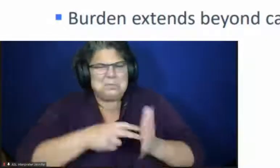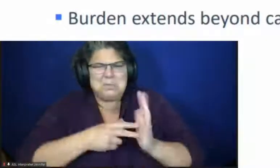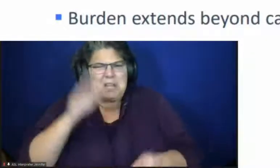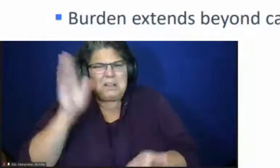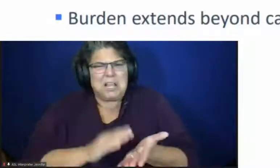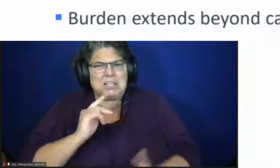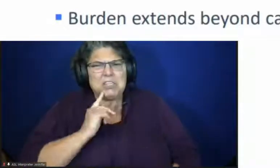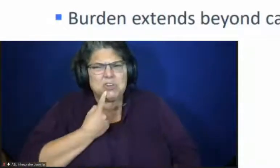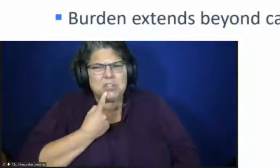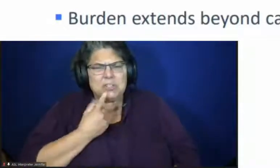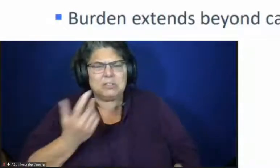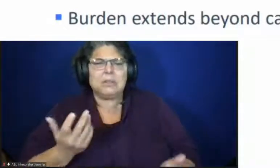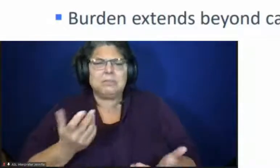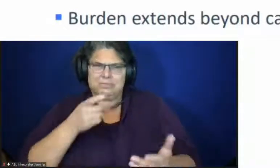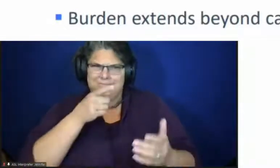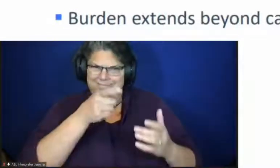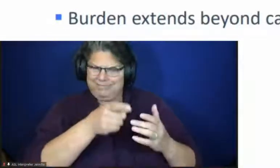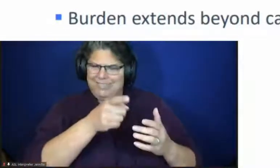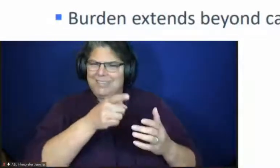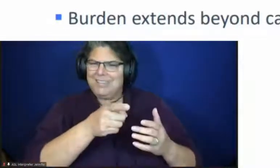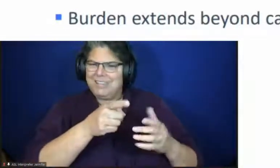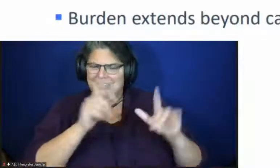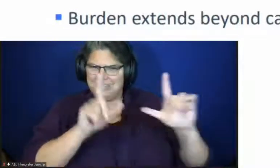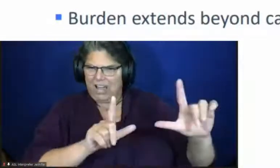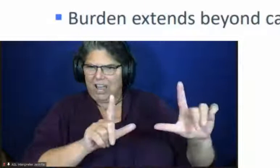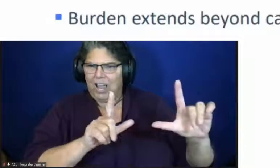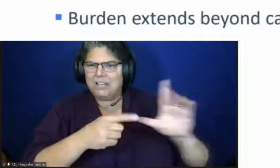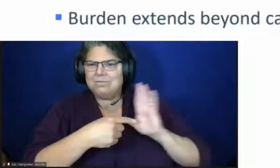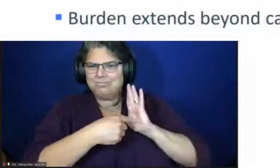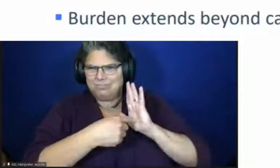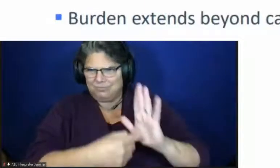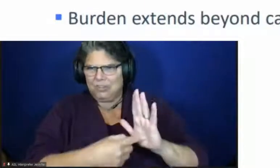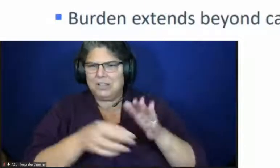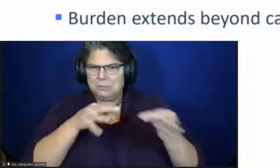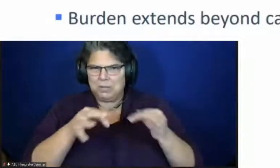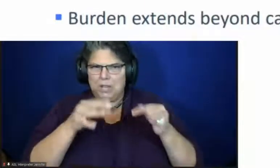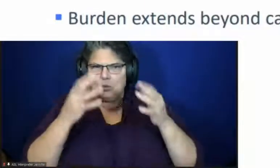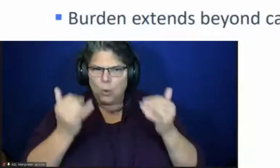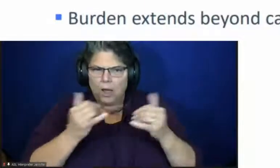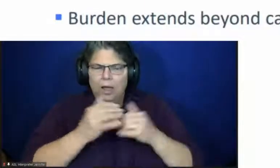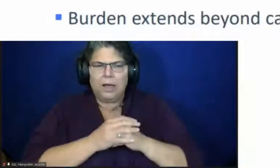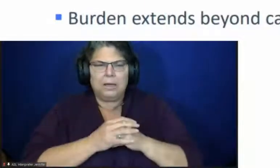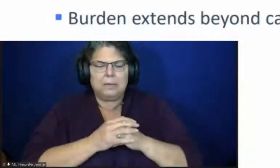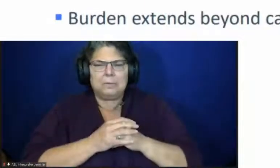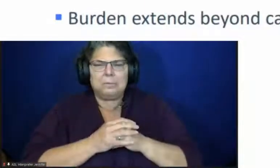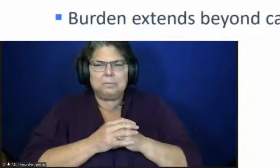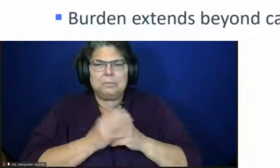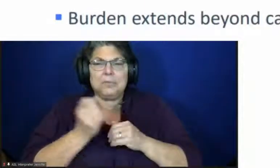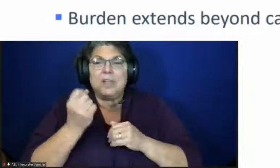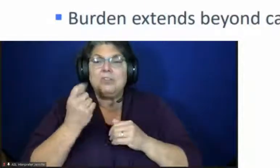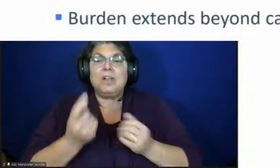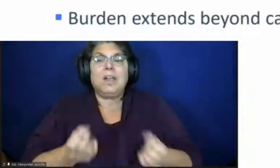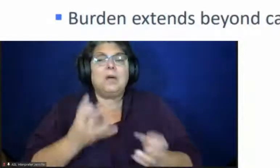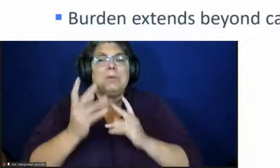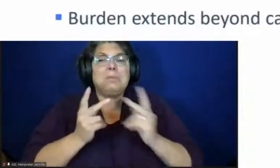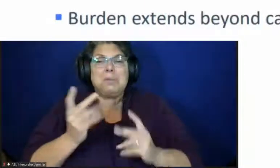And this slide explains an awful lot of why it is. The burden here in the United